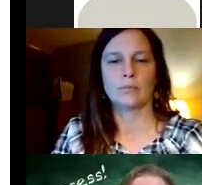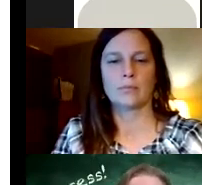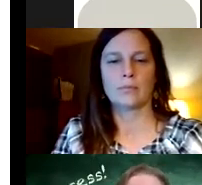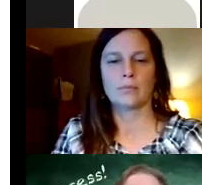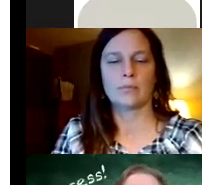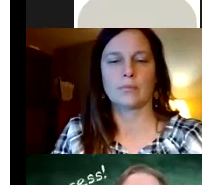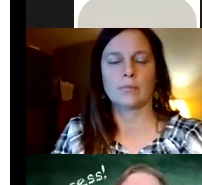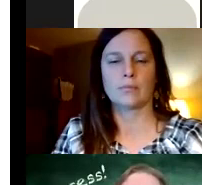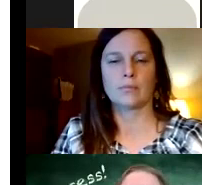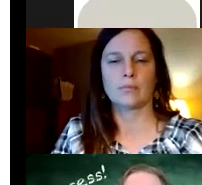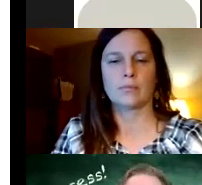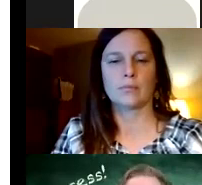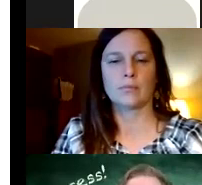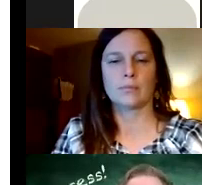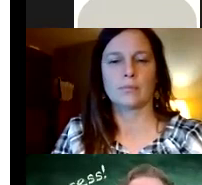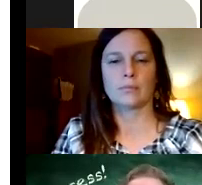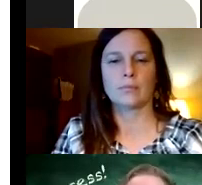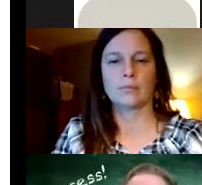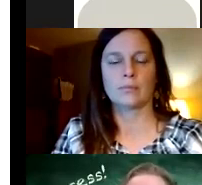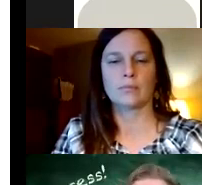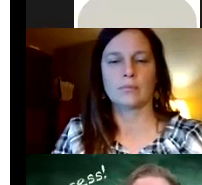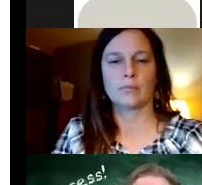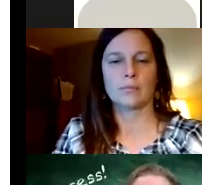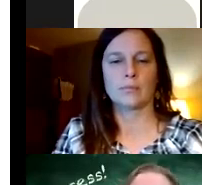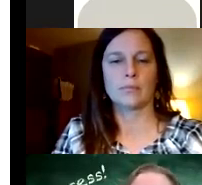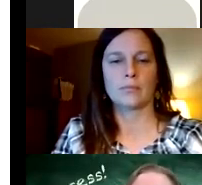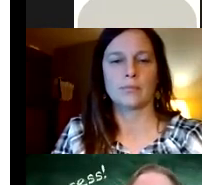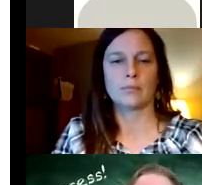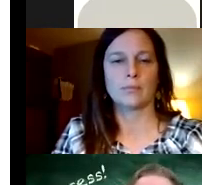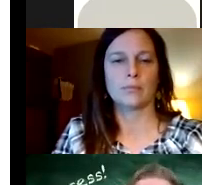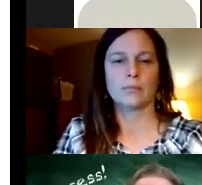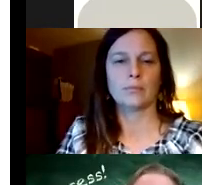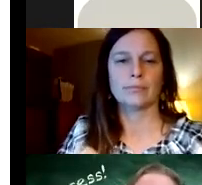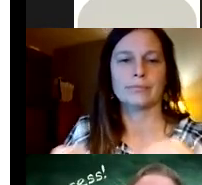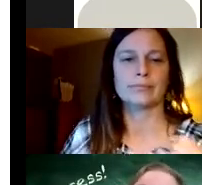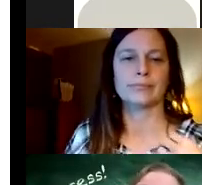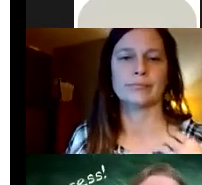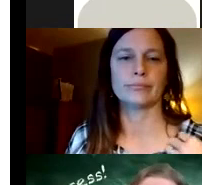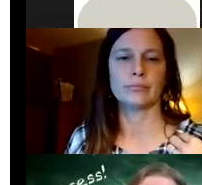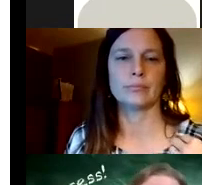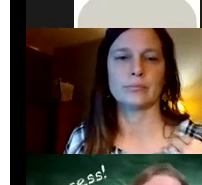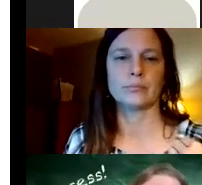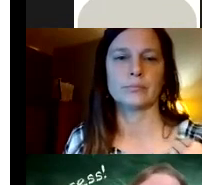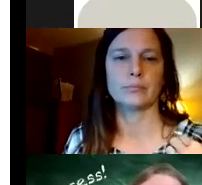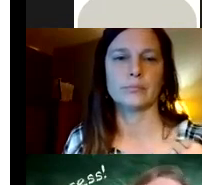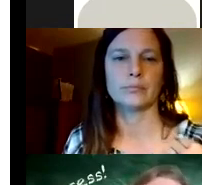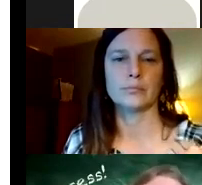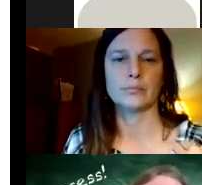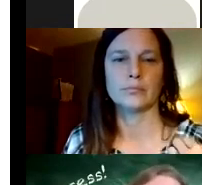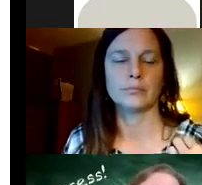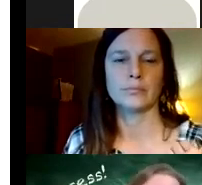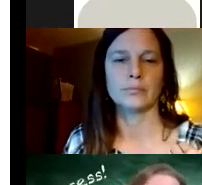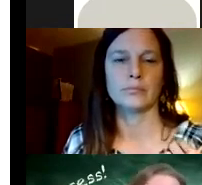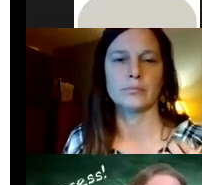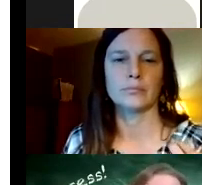that amount, is because it's used by the financial aid offices to help, you know, determine what you qualify for in aid to